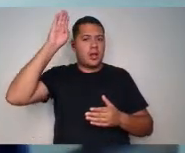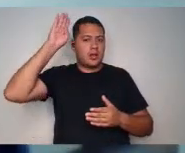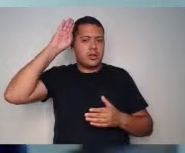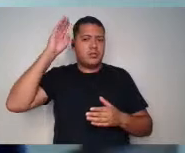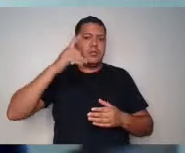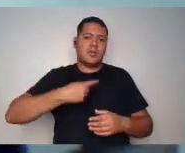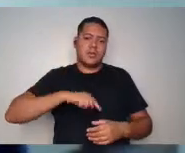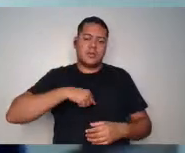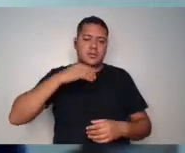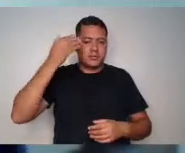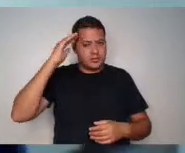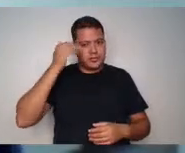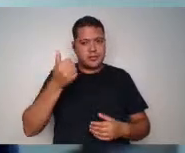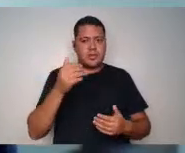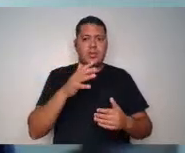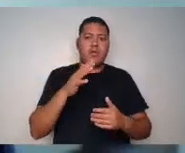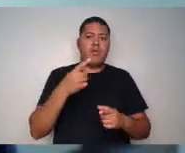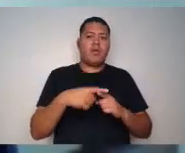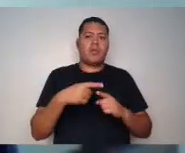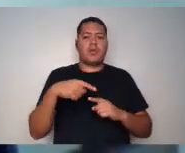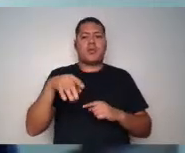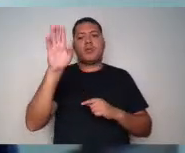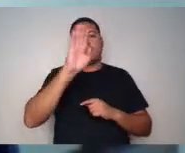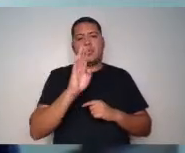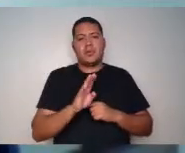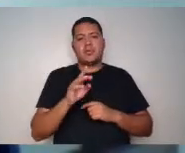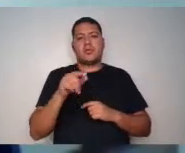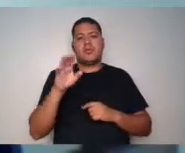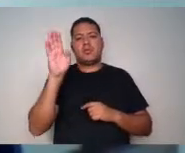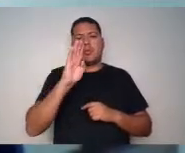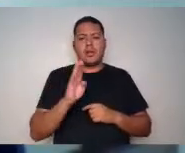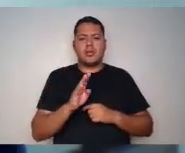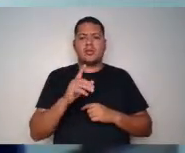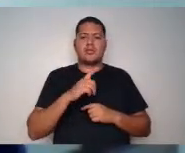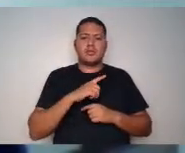academic means that help us understand